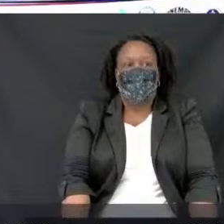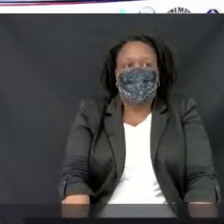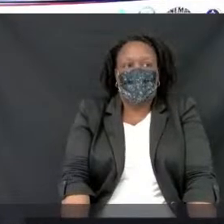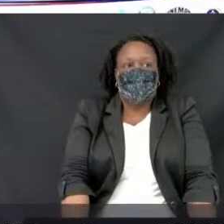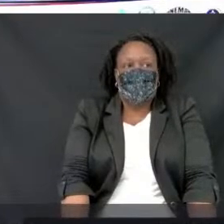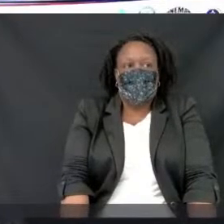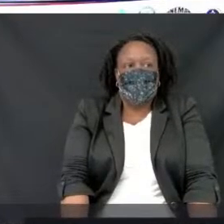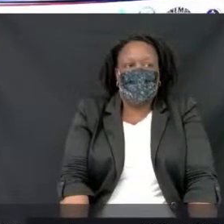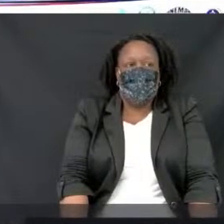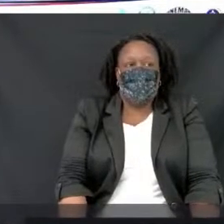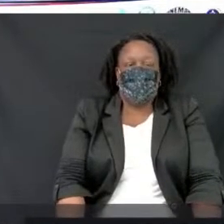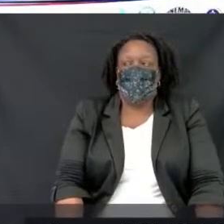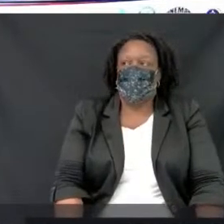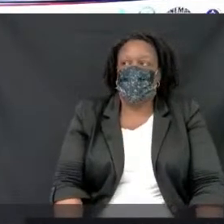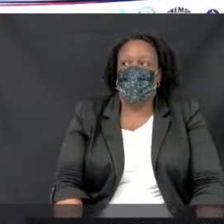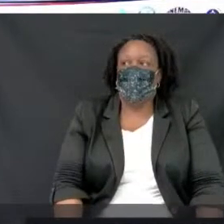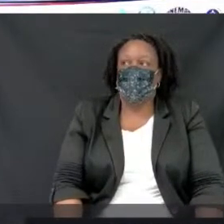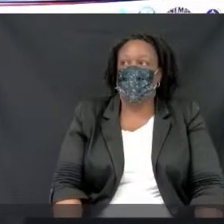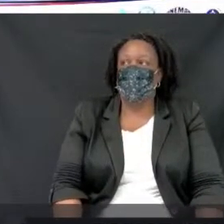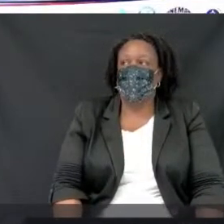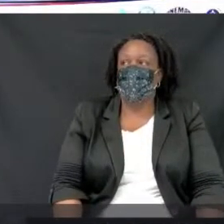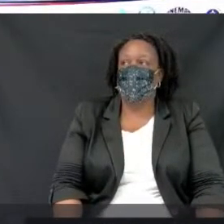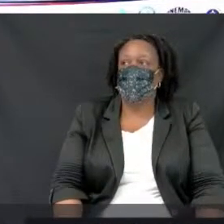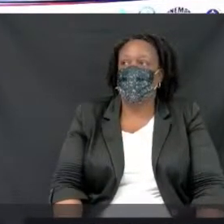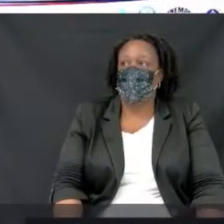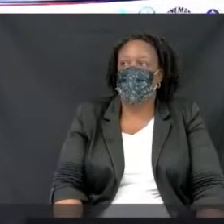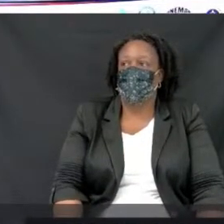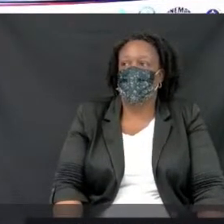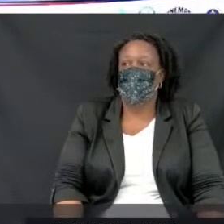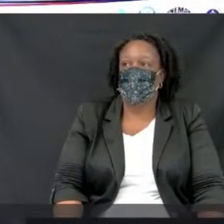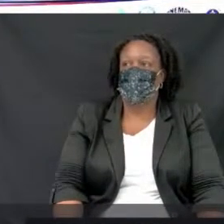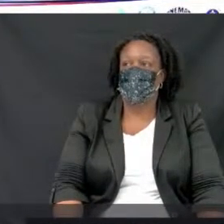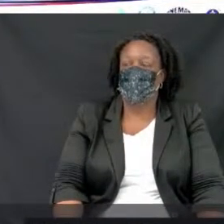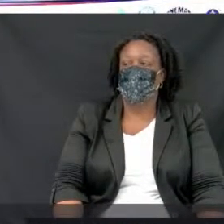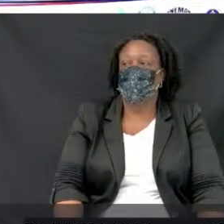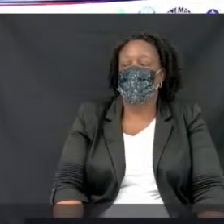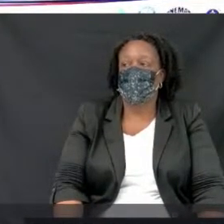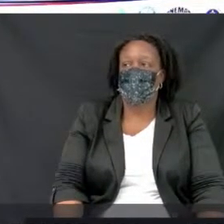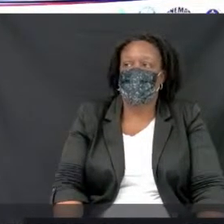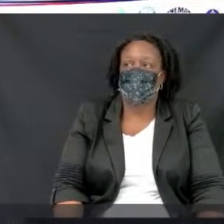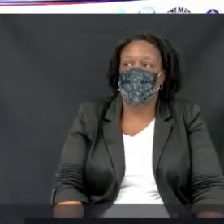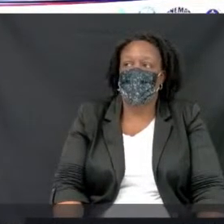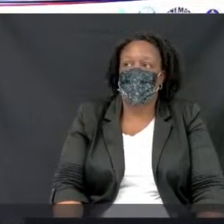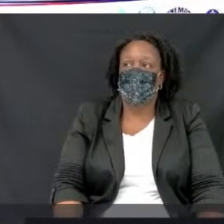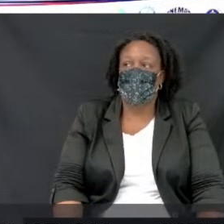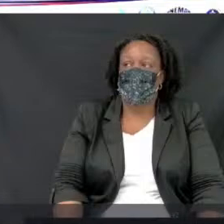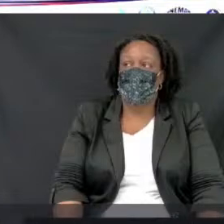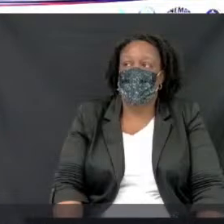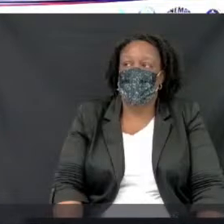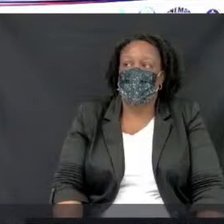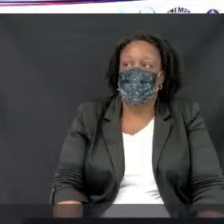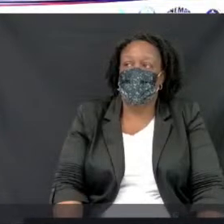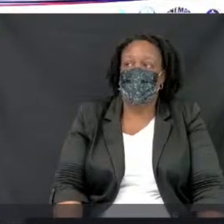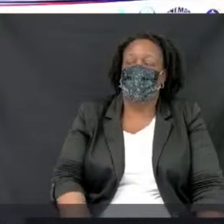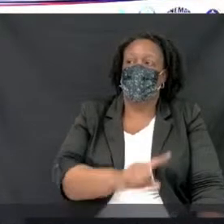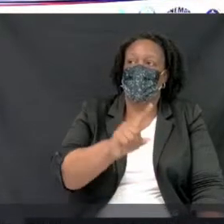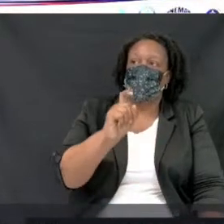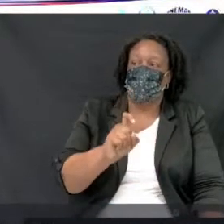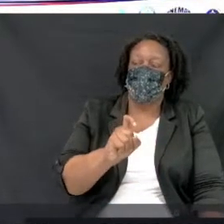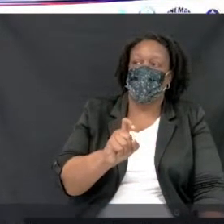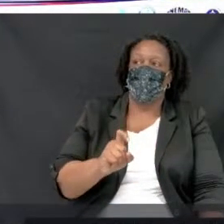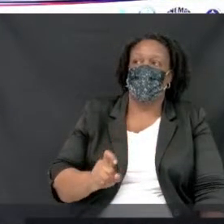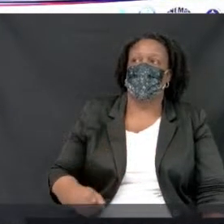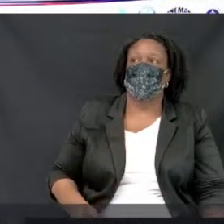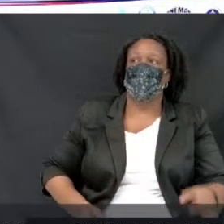Thank you, Mr. Samuel. Compliance, that's the key. This next question, if an